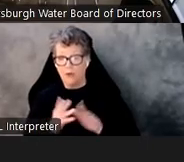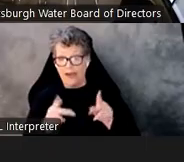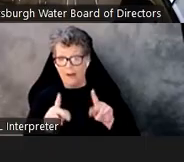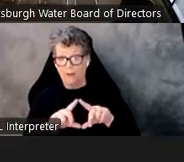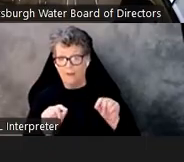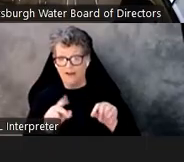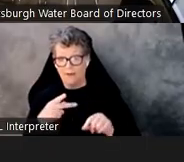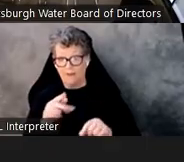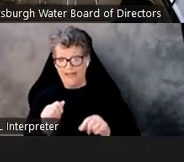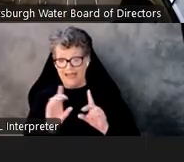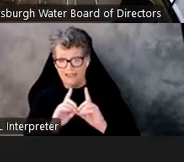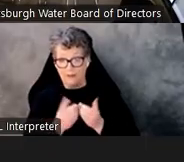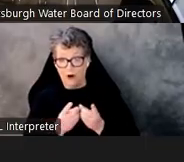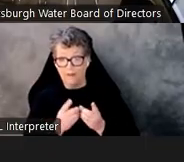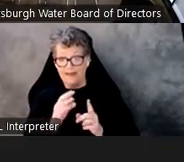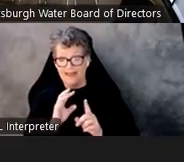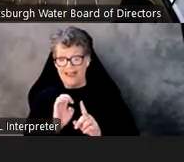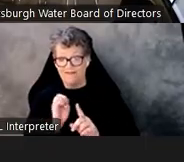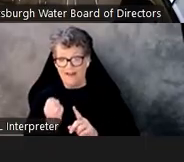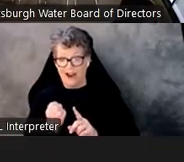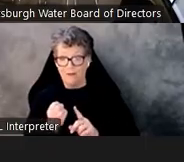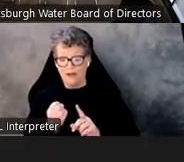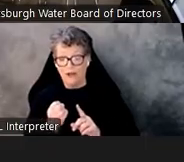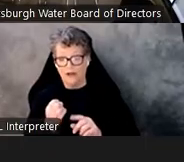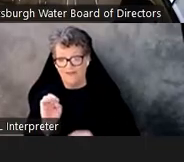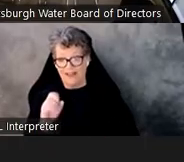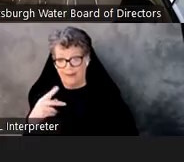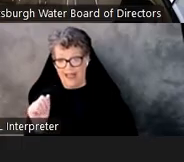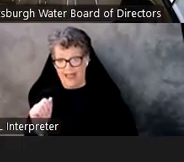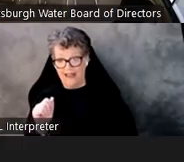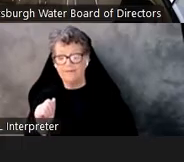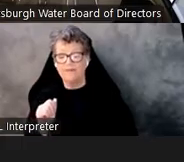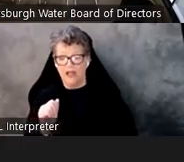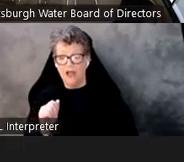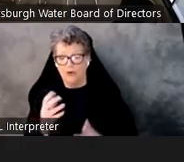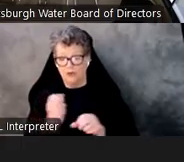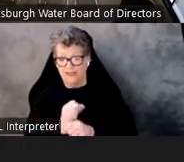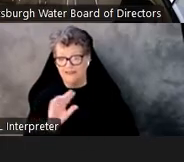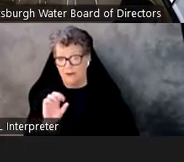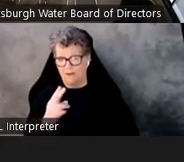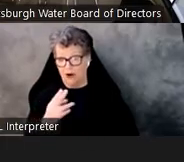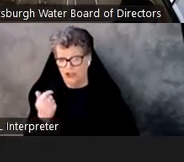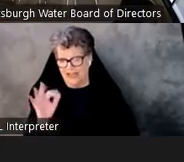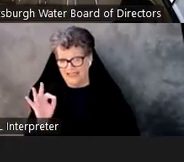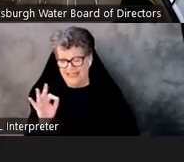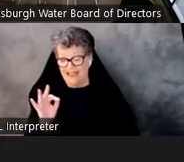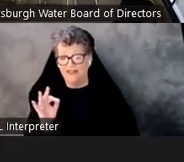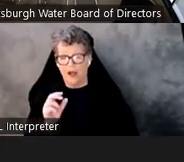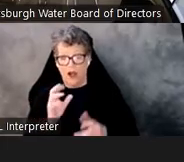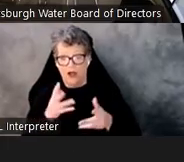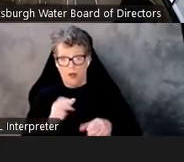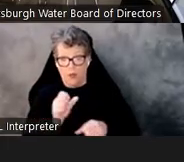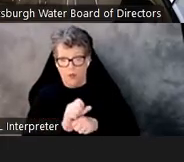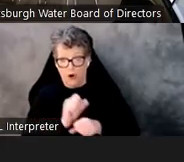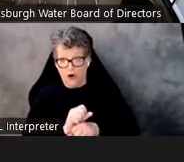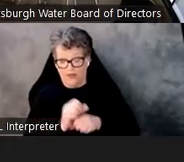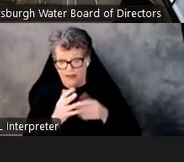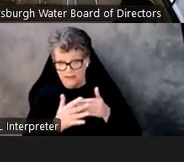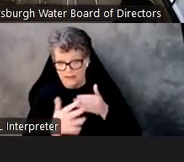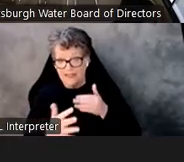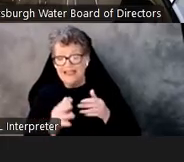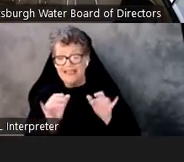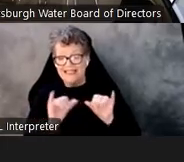PA Department of Environmental Protection was received last week on March 19th. Remaining work involves system startup and the